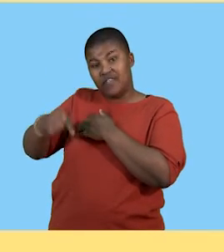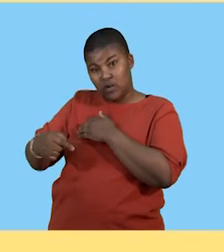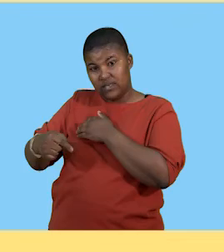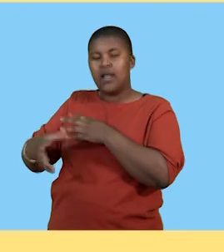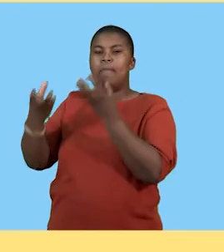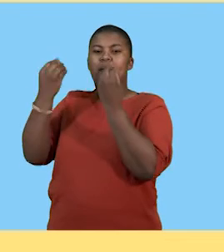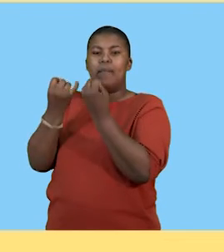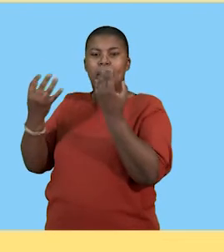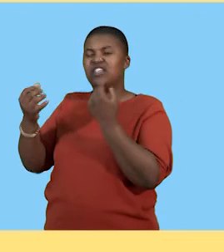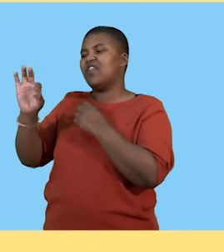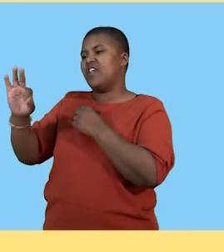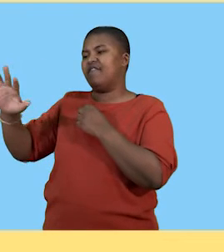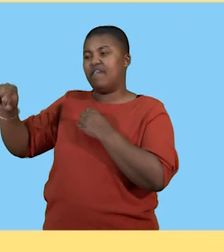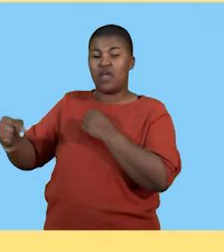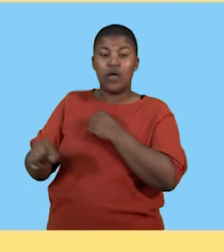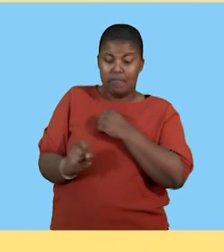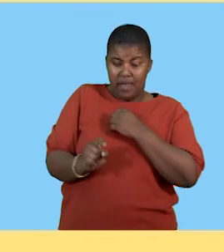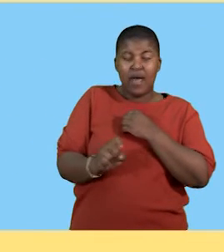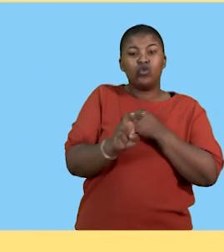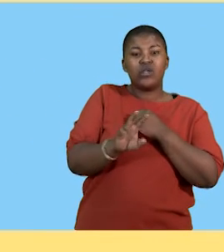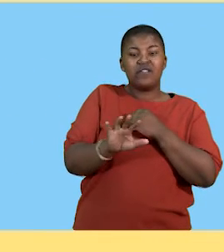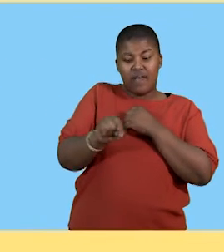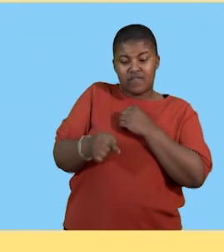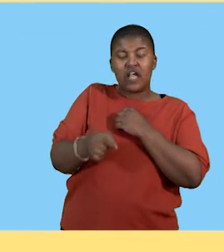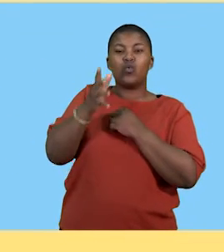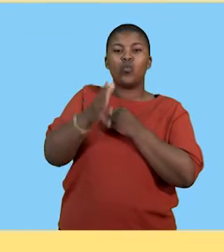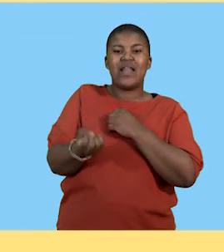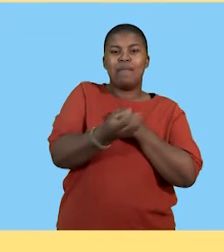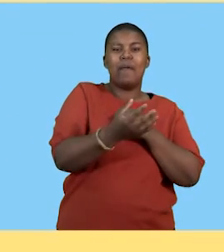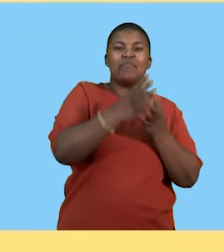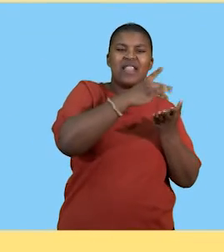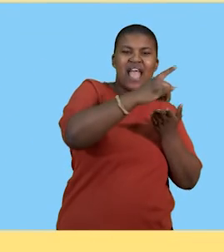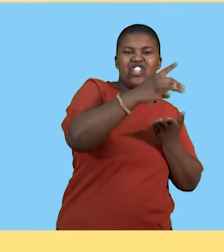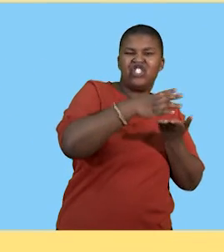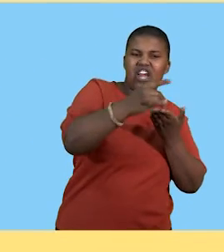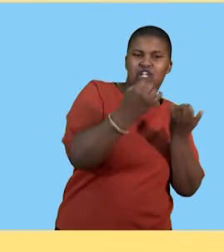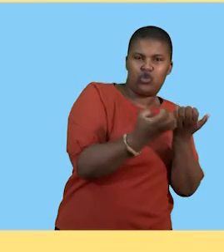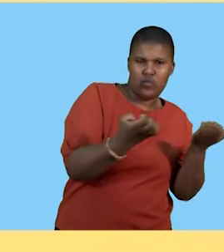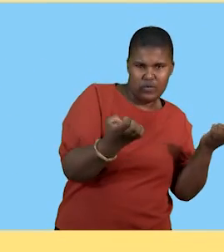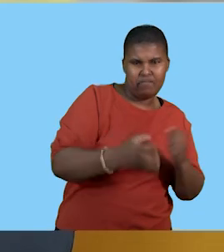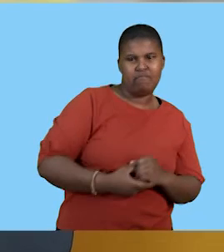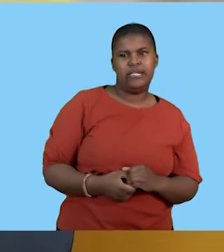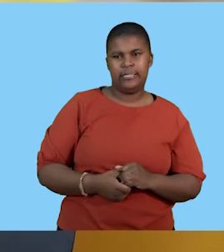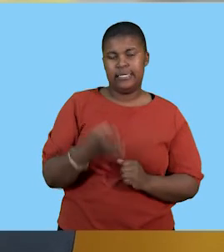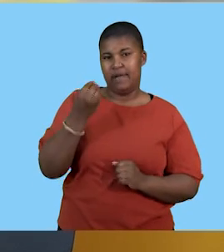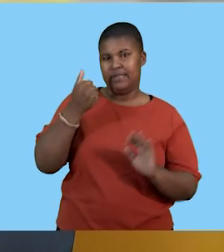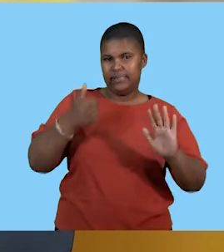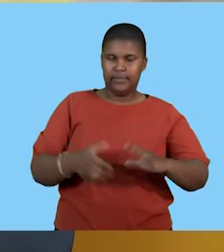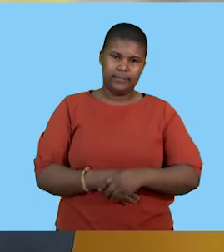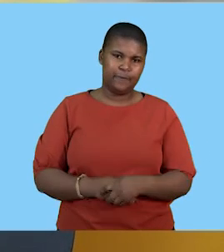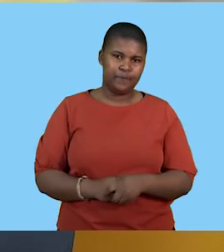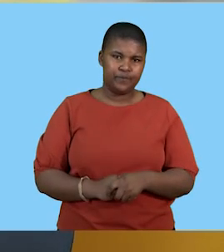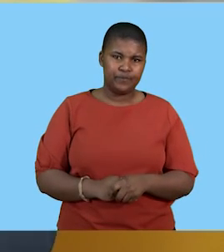with 35,000. And that 25,000 will now go to your cash and cash equivalents. That is your note